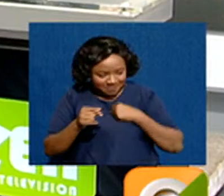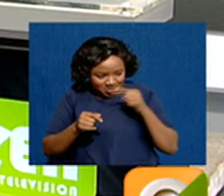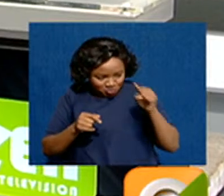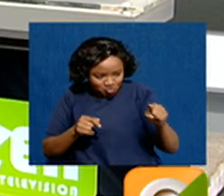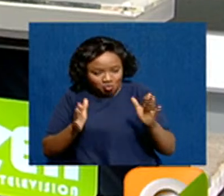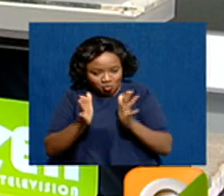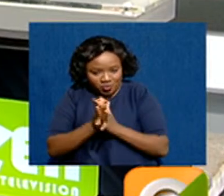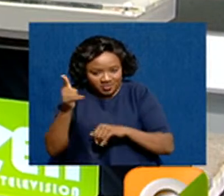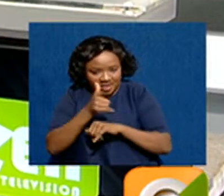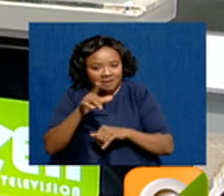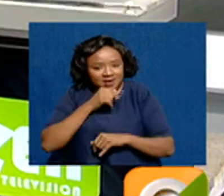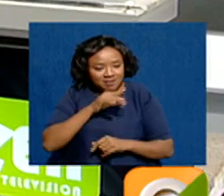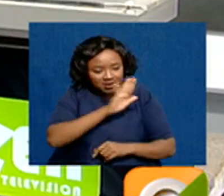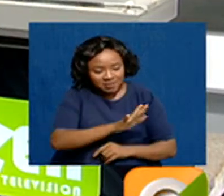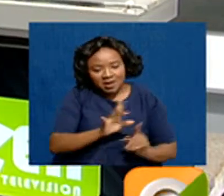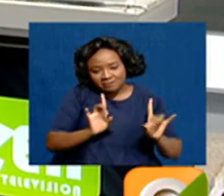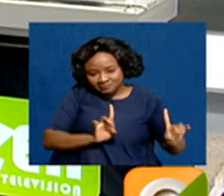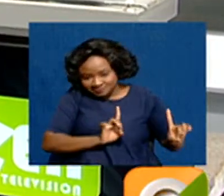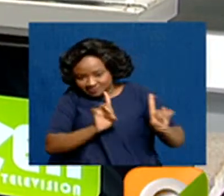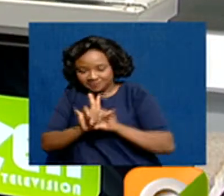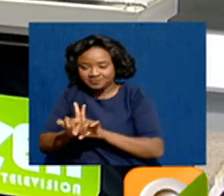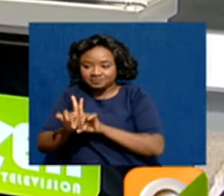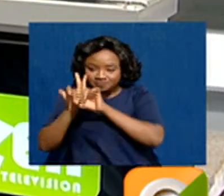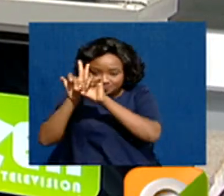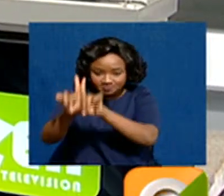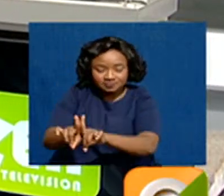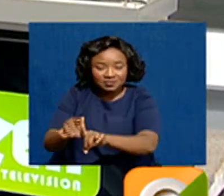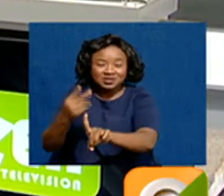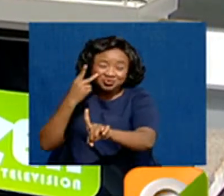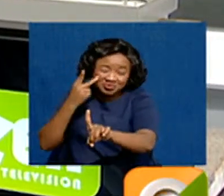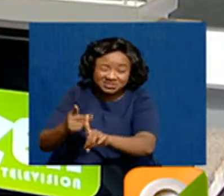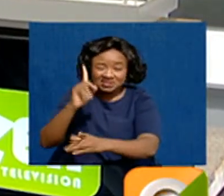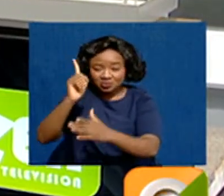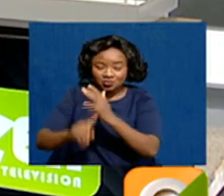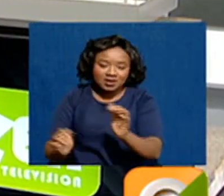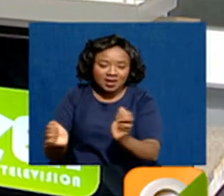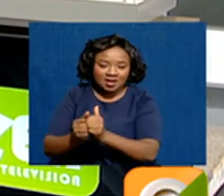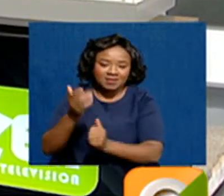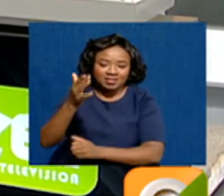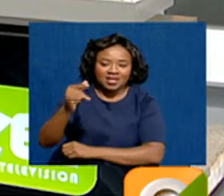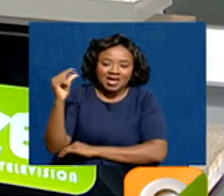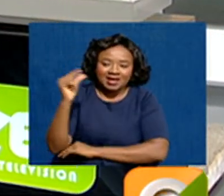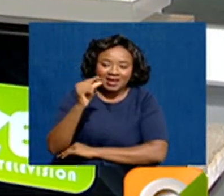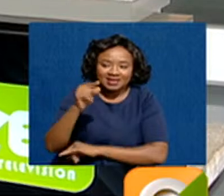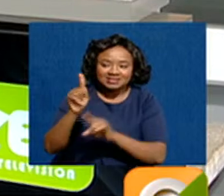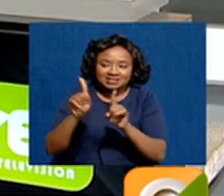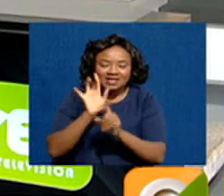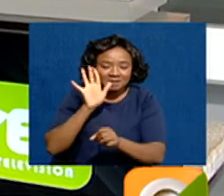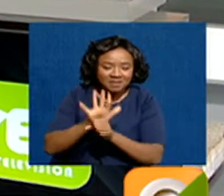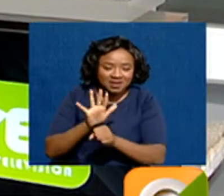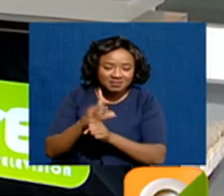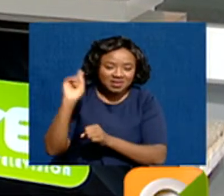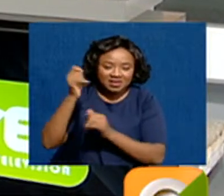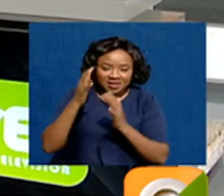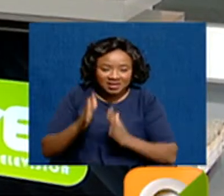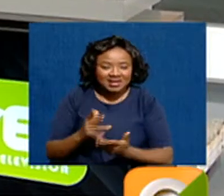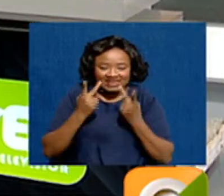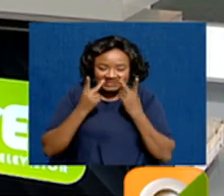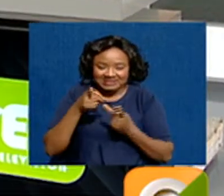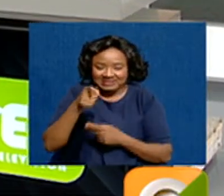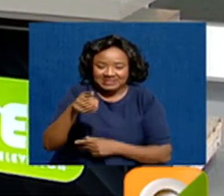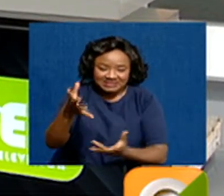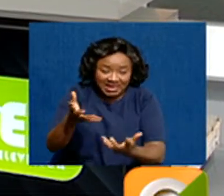your cameraman. Okay. What's happening in Garissa, and many Kenyans just see the news, that is a